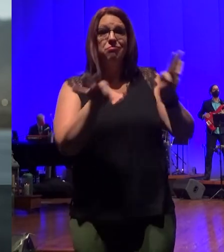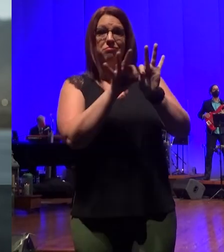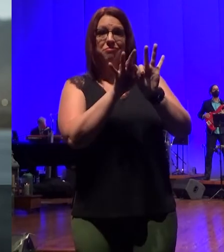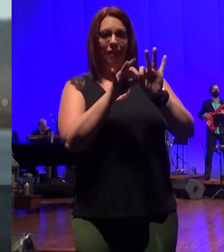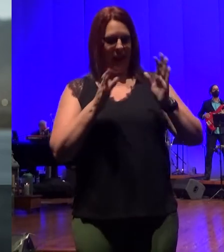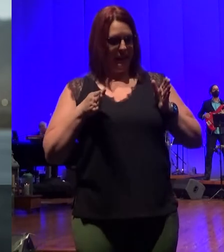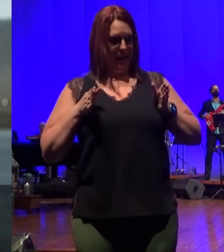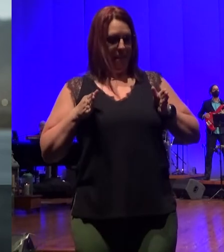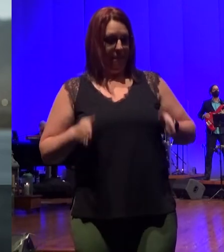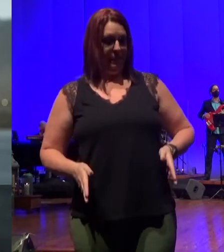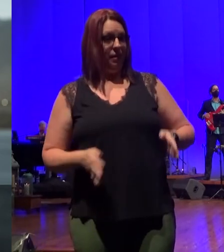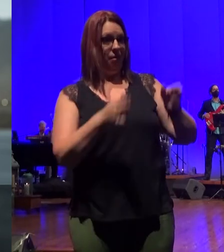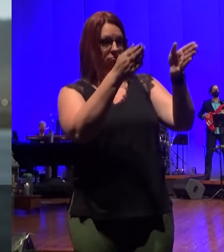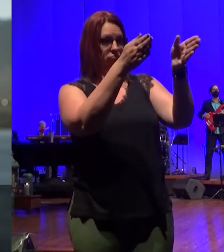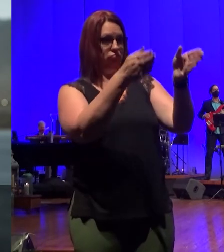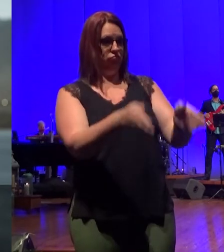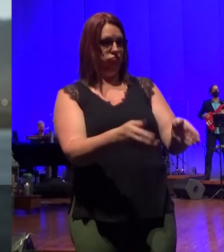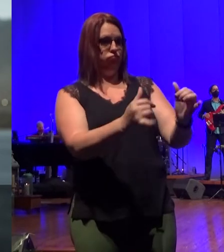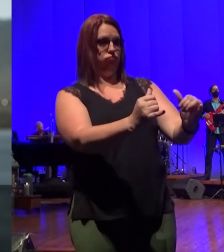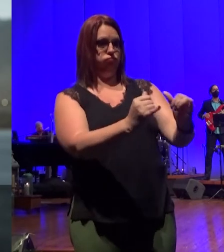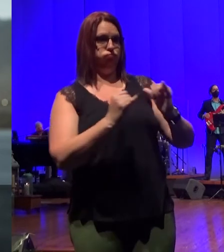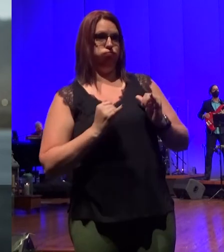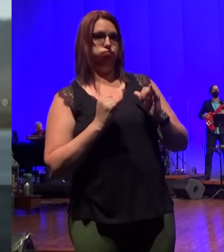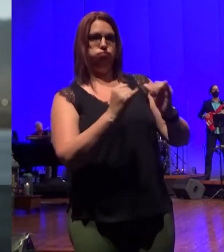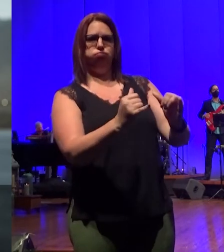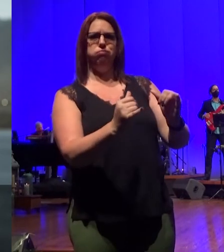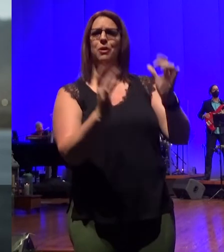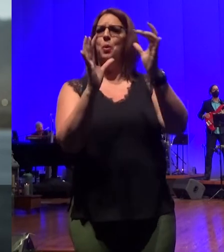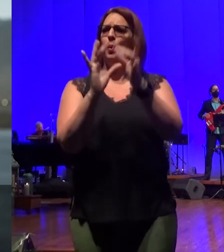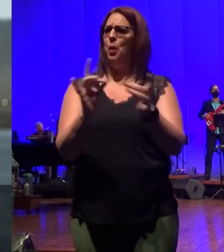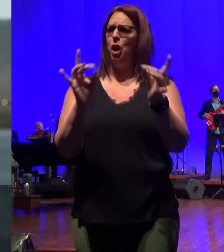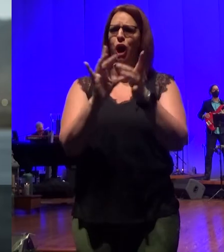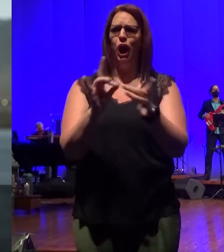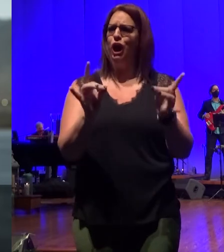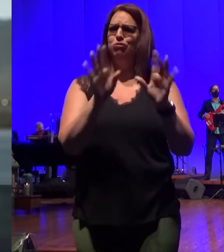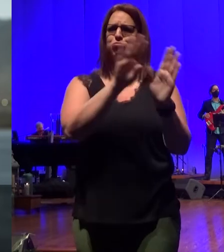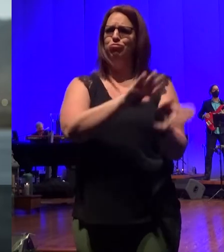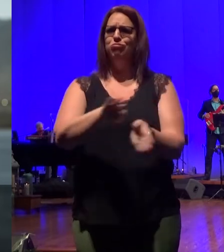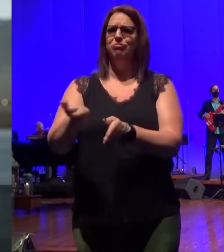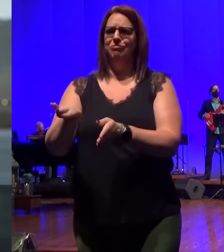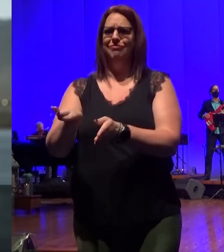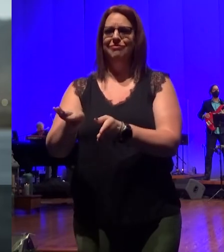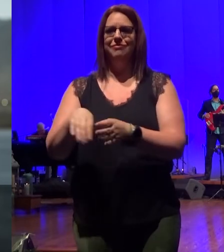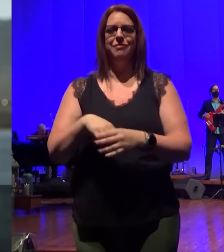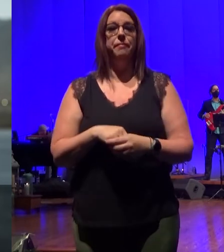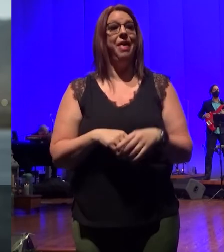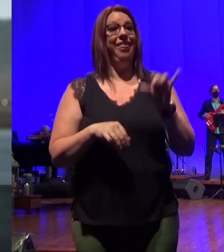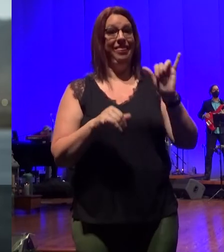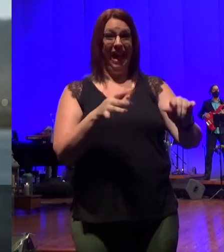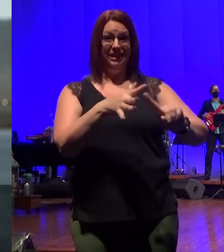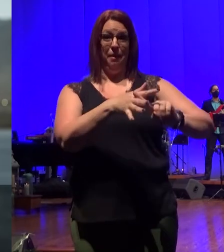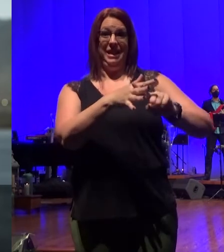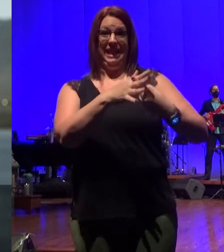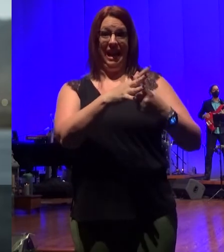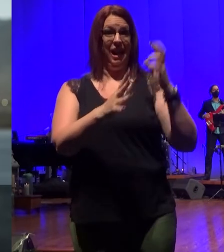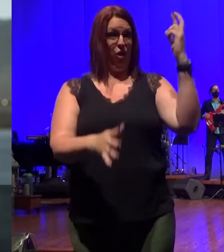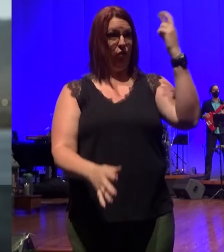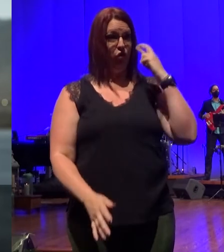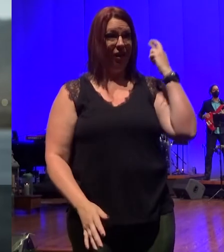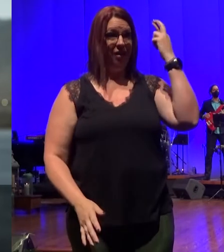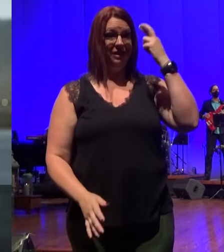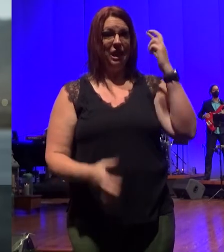of another person underneath the words and the mind. This is the beginning of the realization